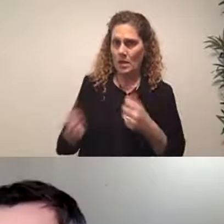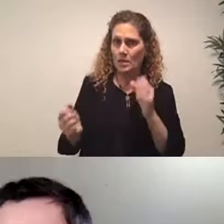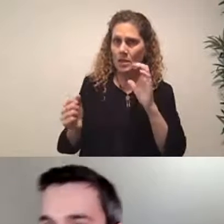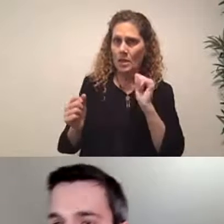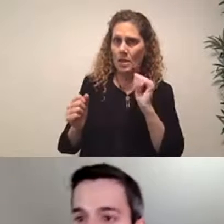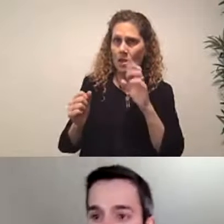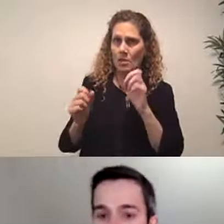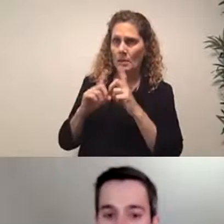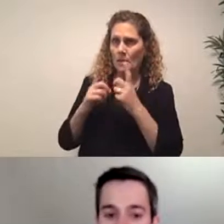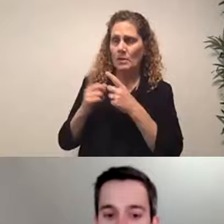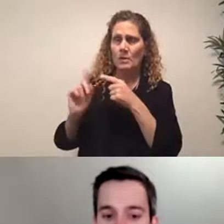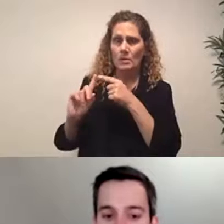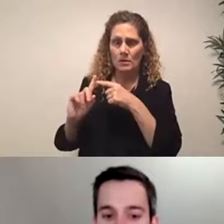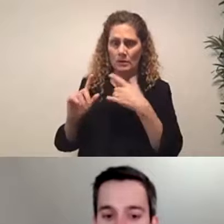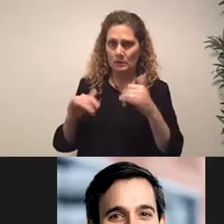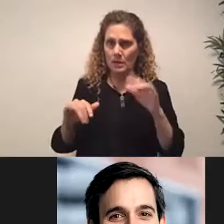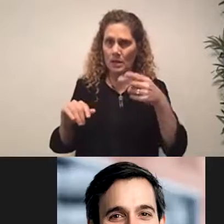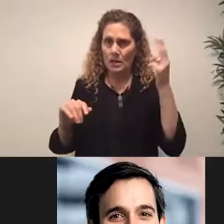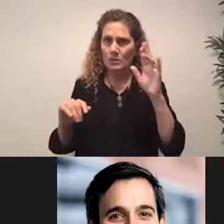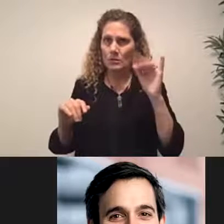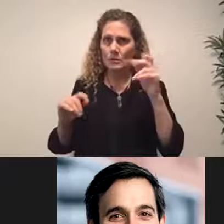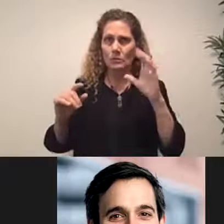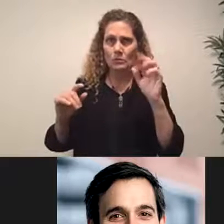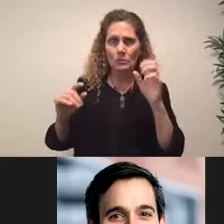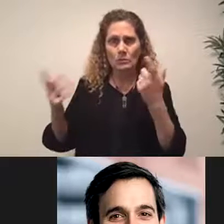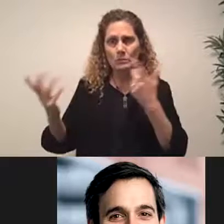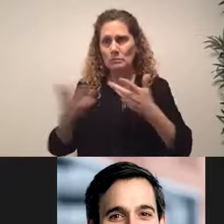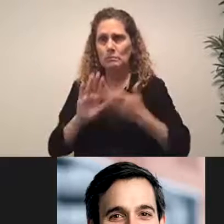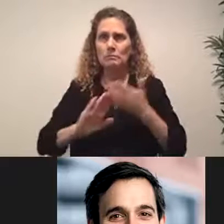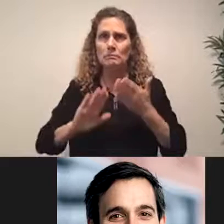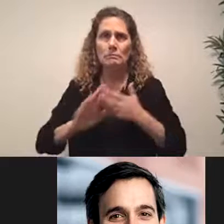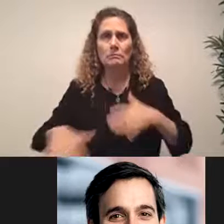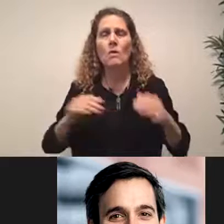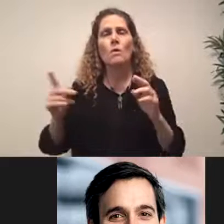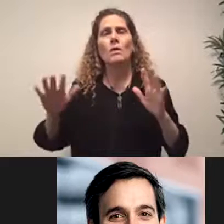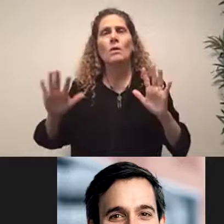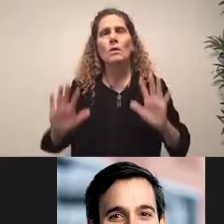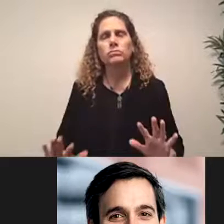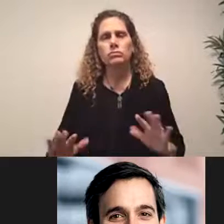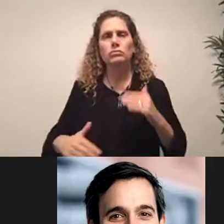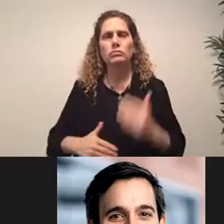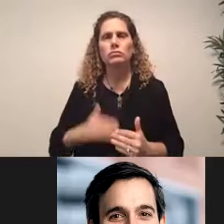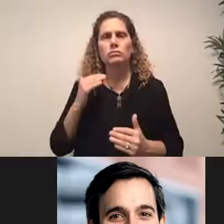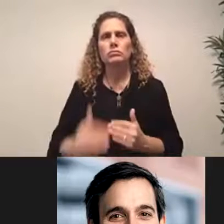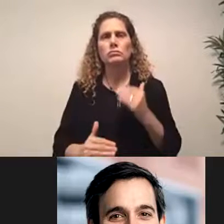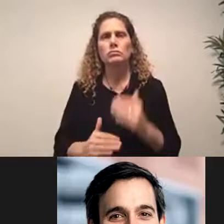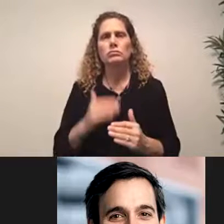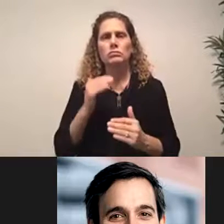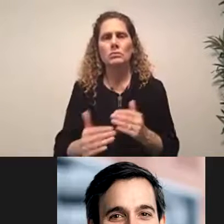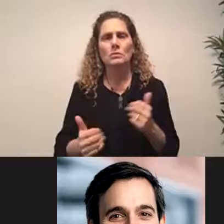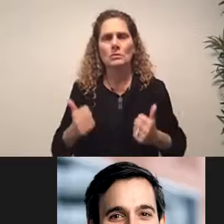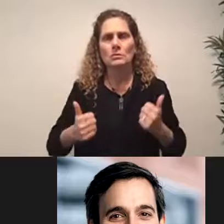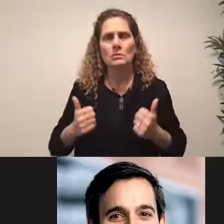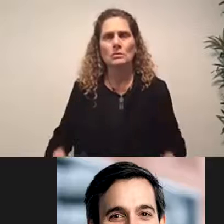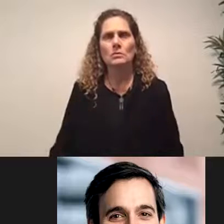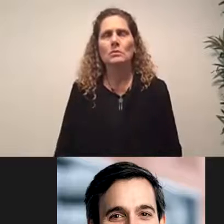to my health department, then I'll generalize a little bit more broadly. The contact tracing indicator still remains red on the